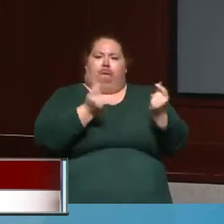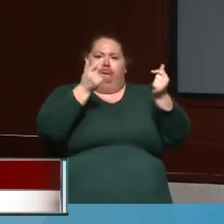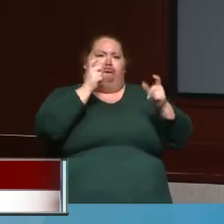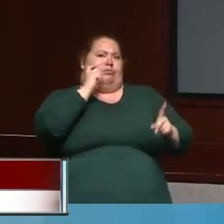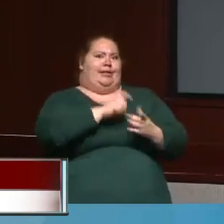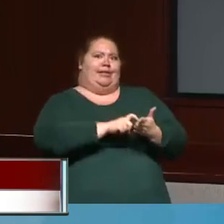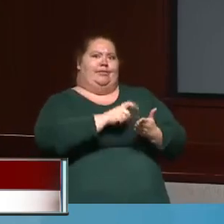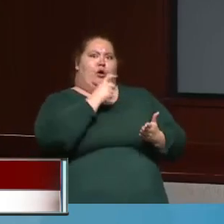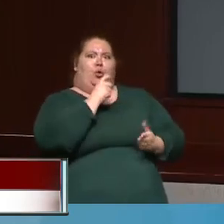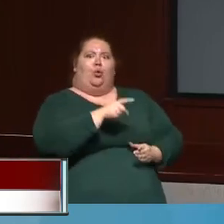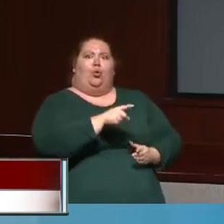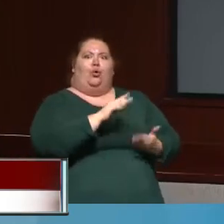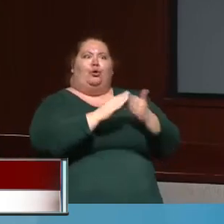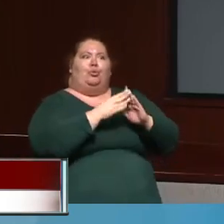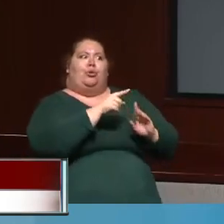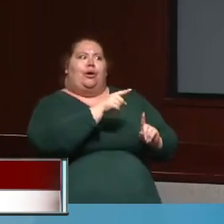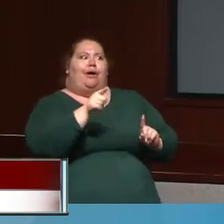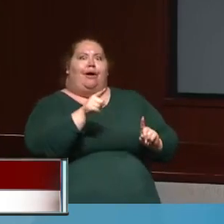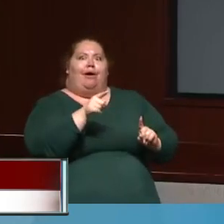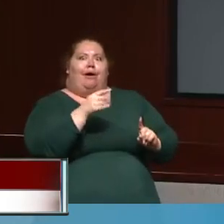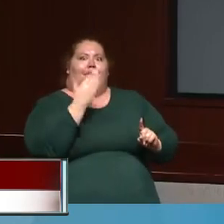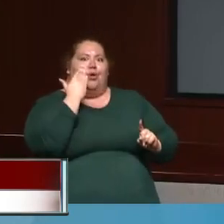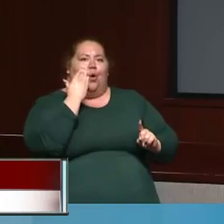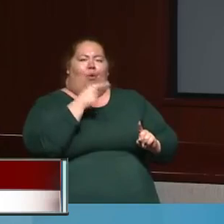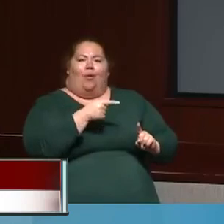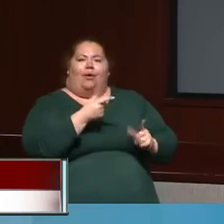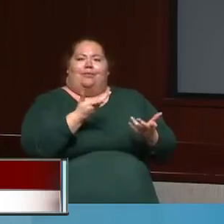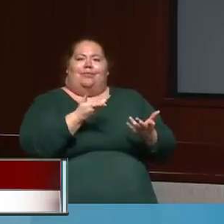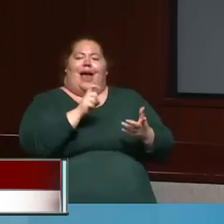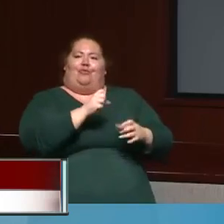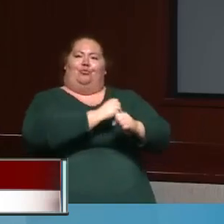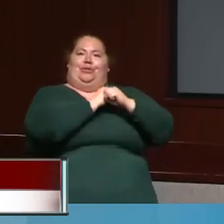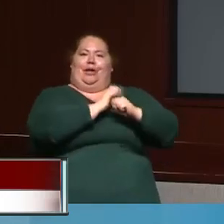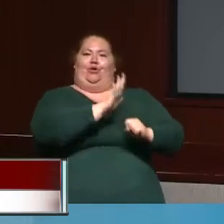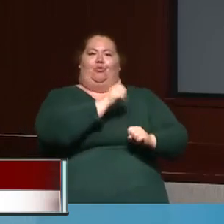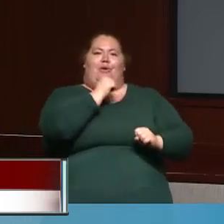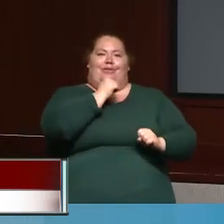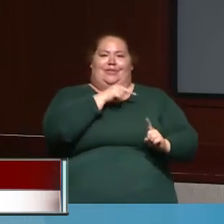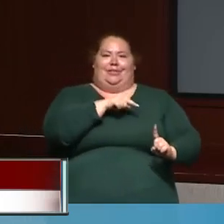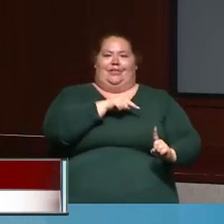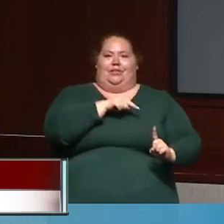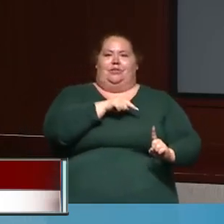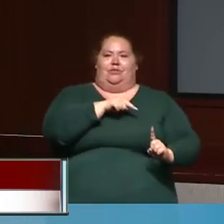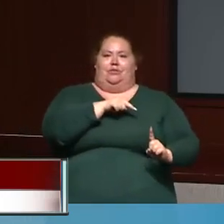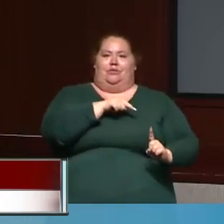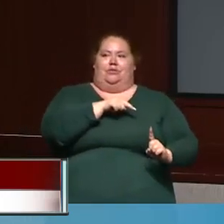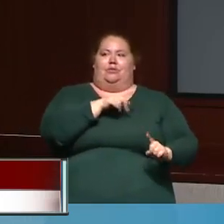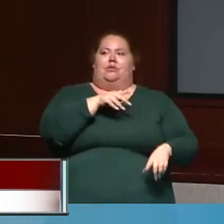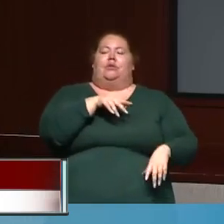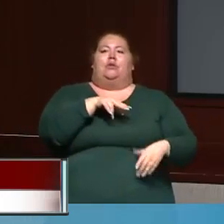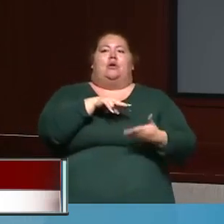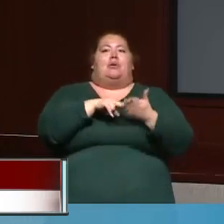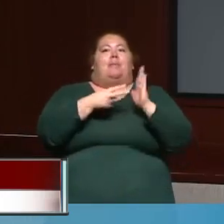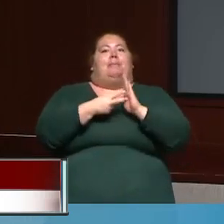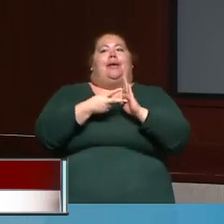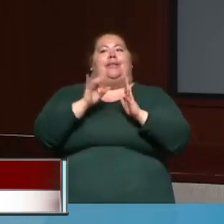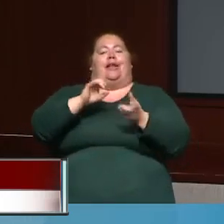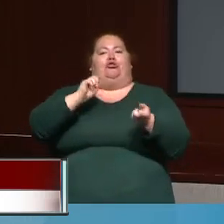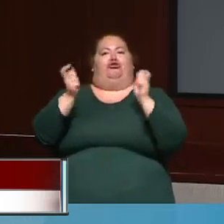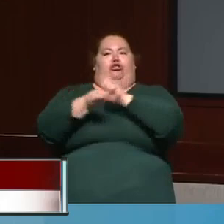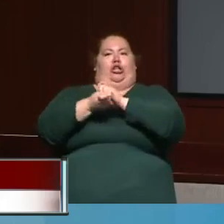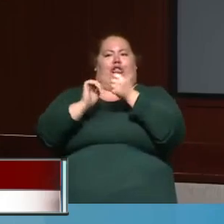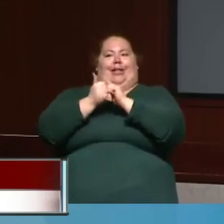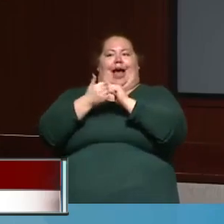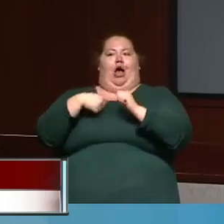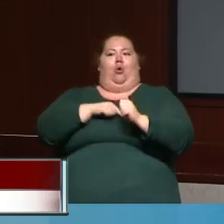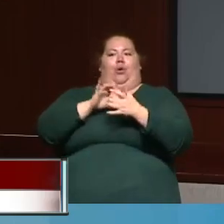would be a horrible thing to happen in our community, but if that happened, that changes the dynamic of the risk of releasing information.